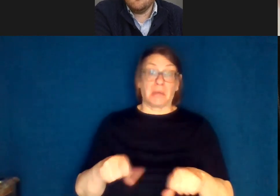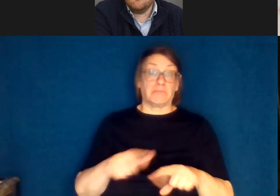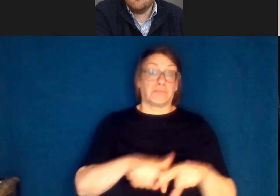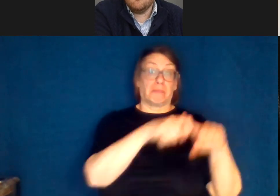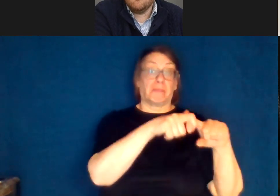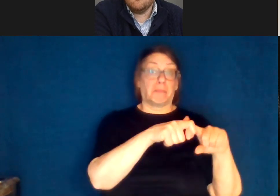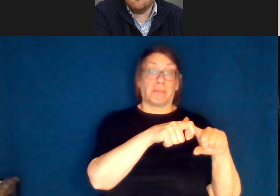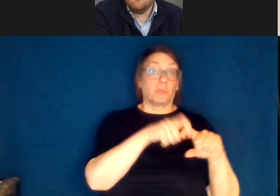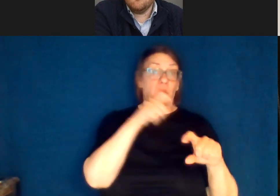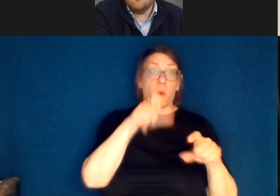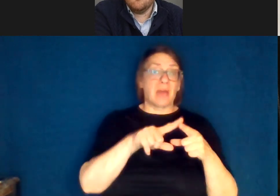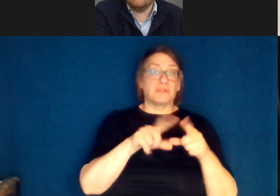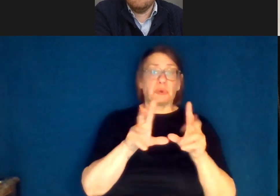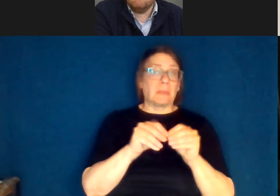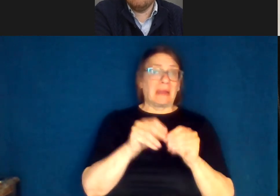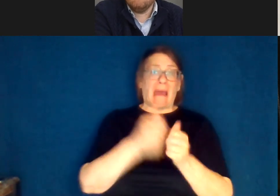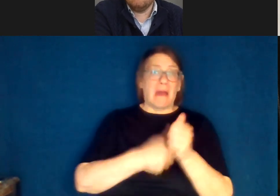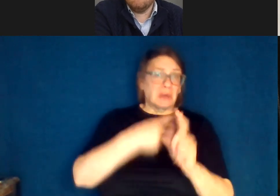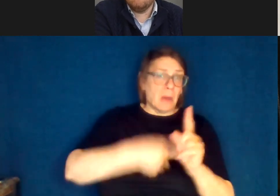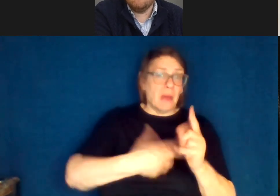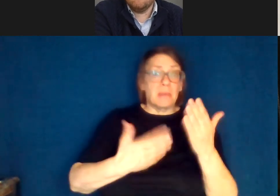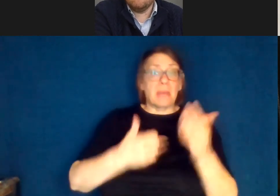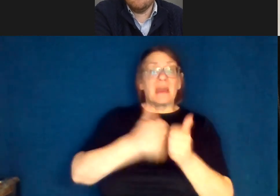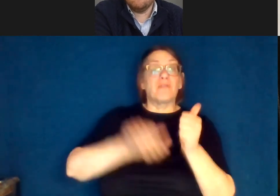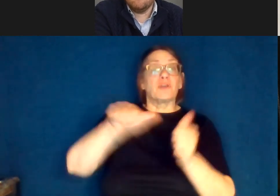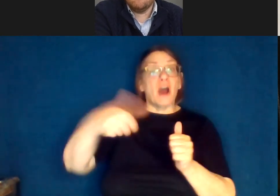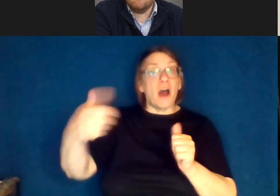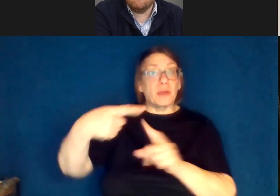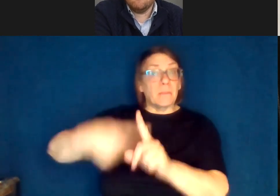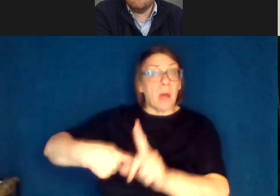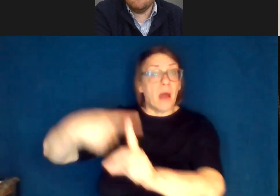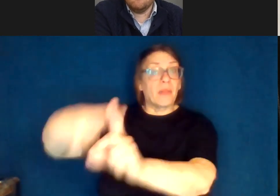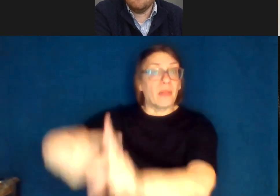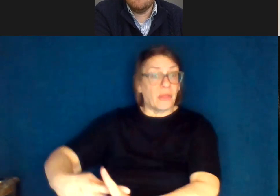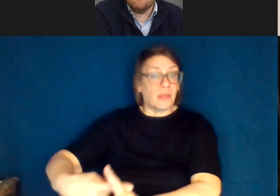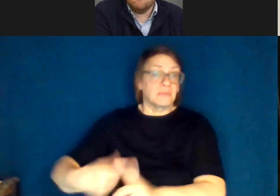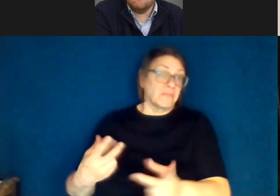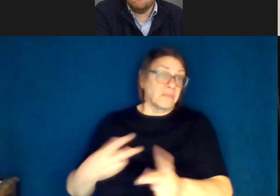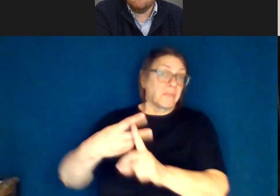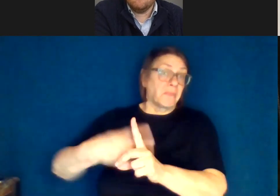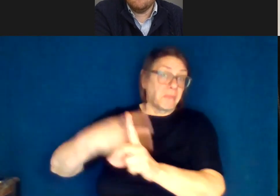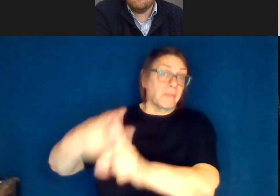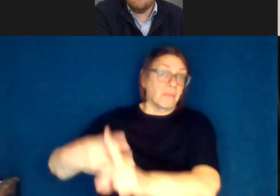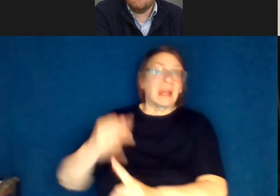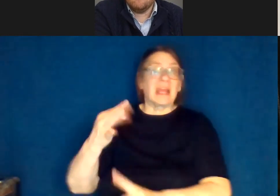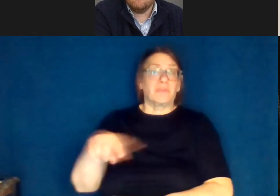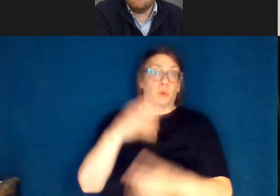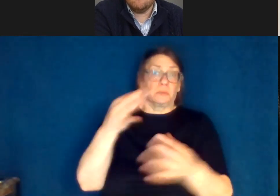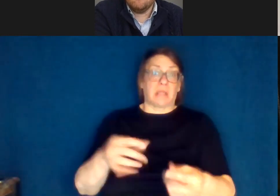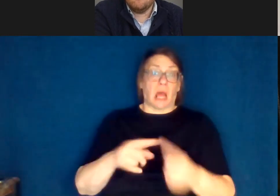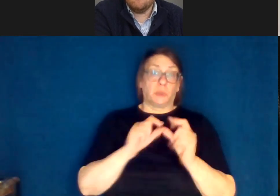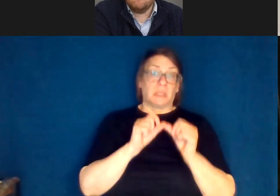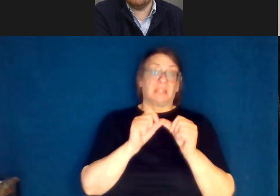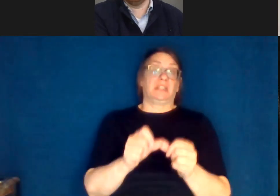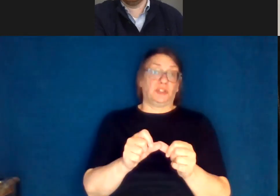meeting every other month, or we can continue to report out on a monthly basis if you folks decide to continue to